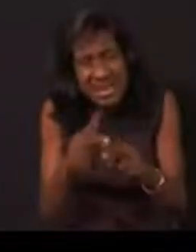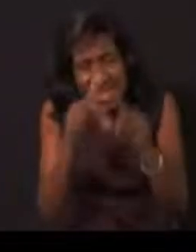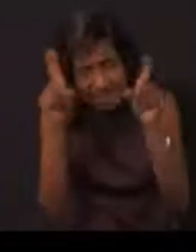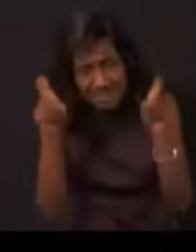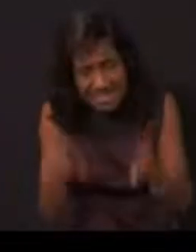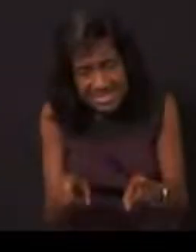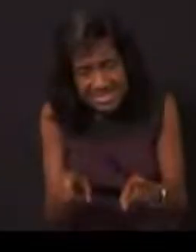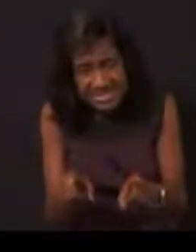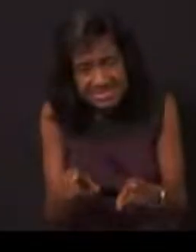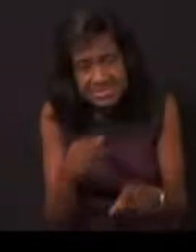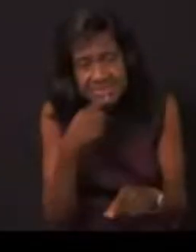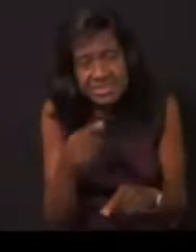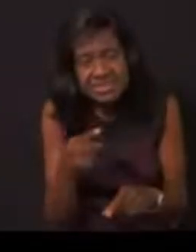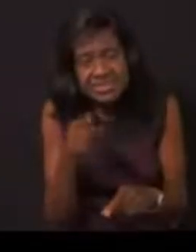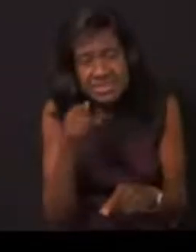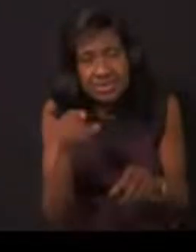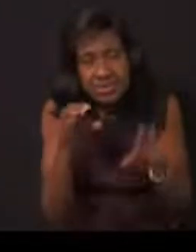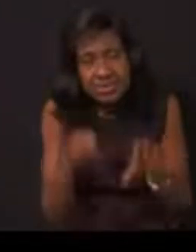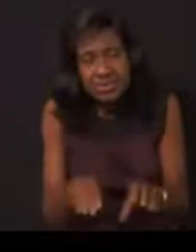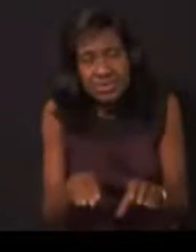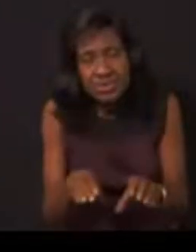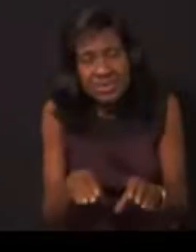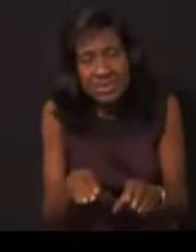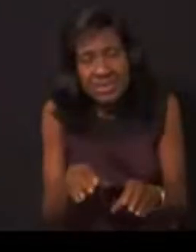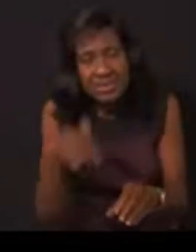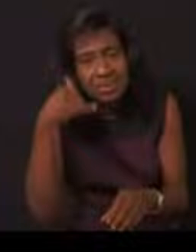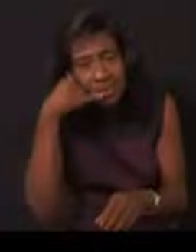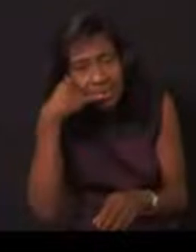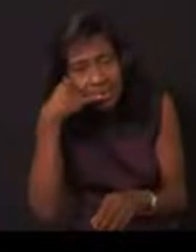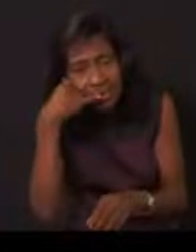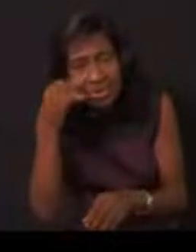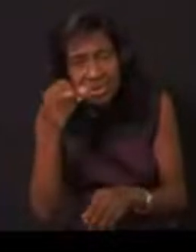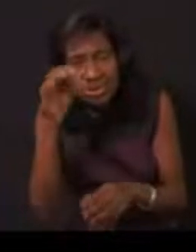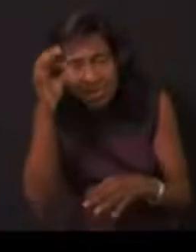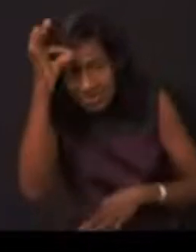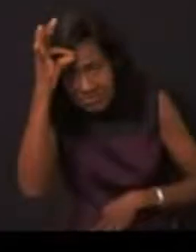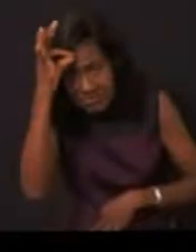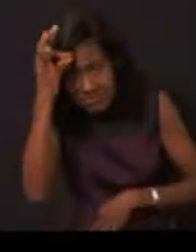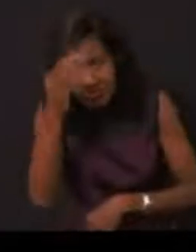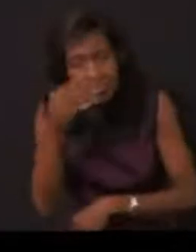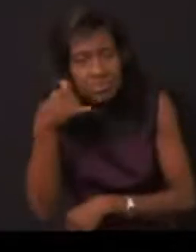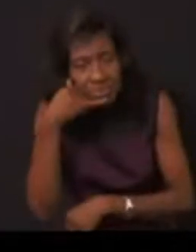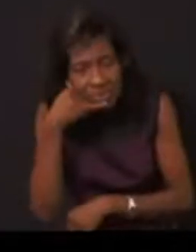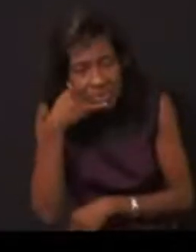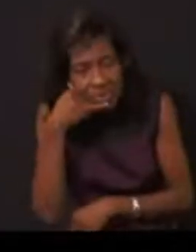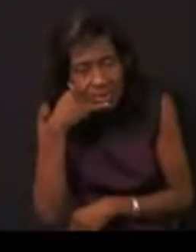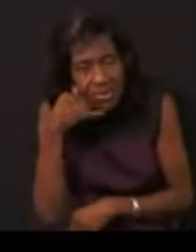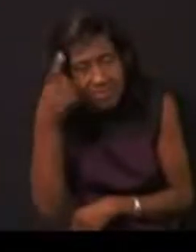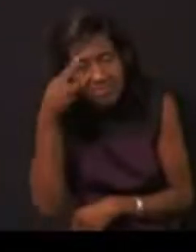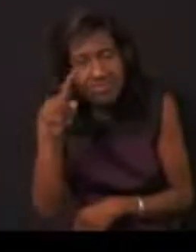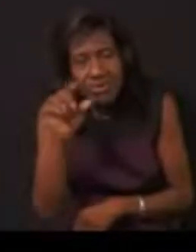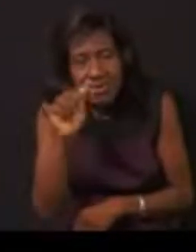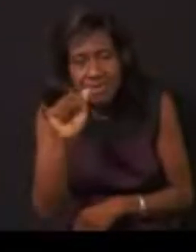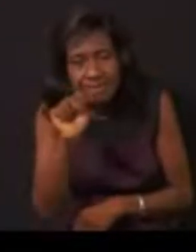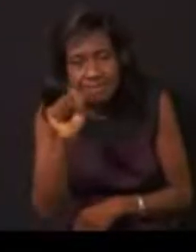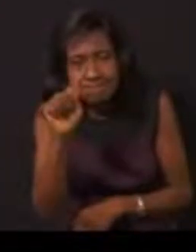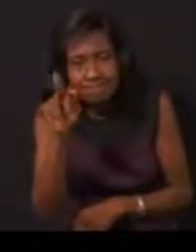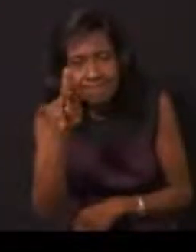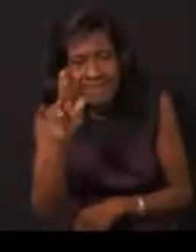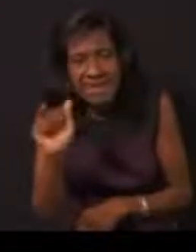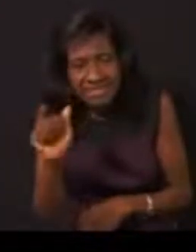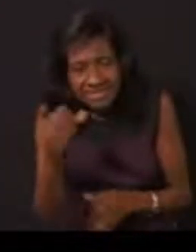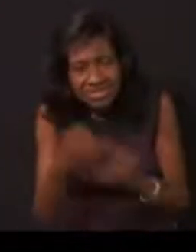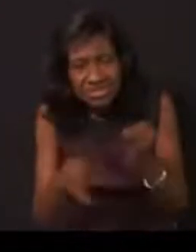should feel free to reach out to the flu hotline. Now, public health and our ministry have worked together to